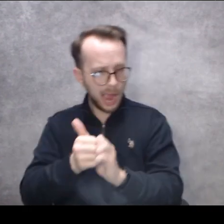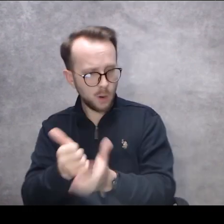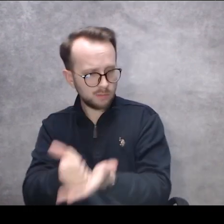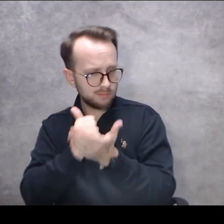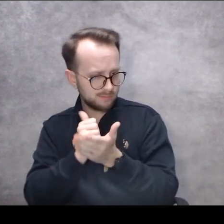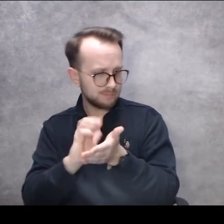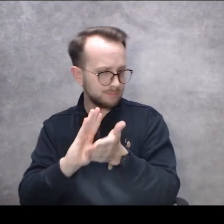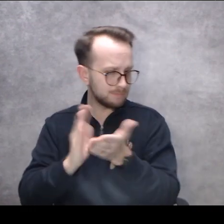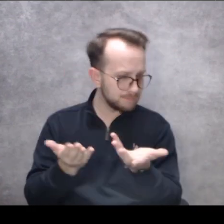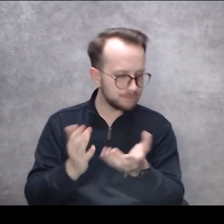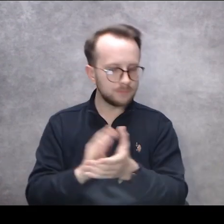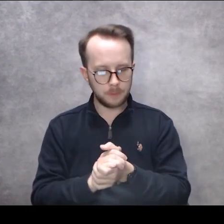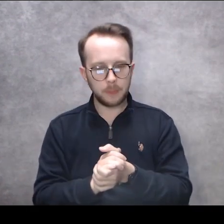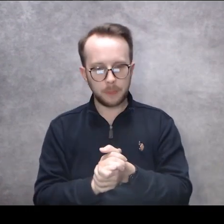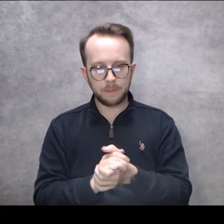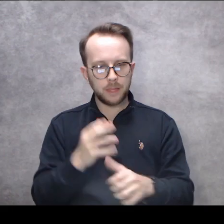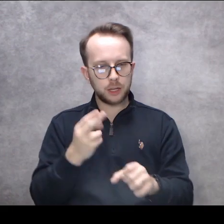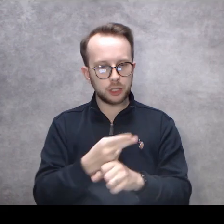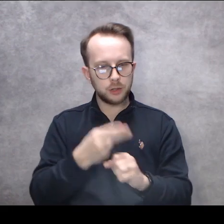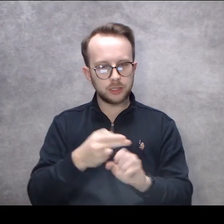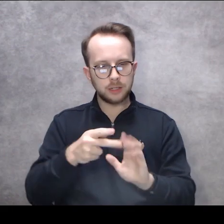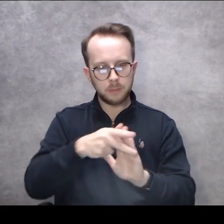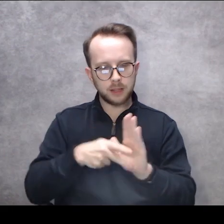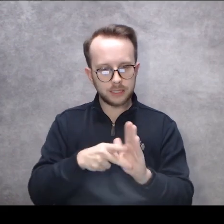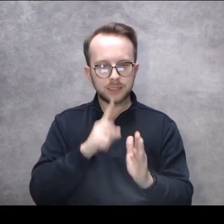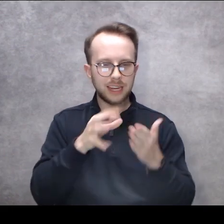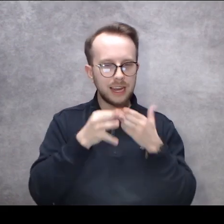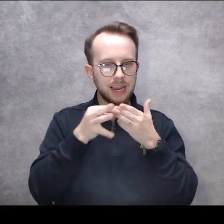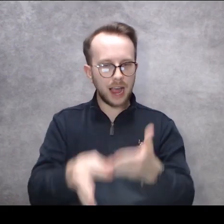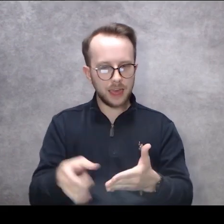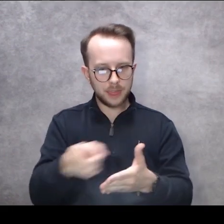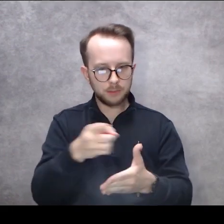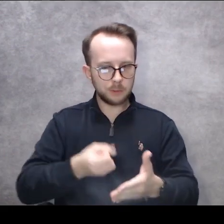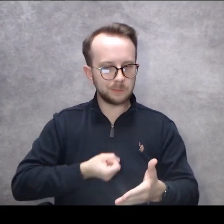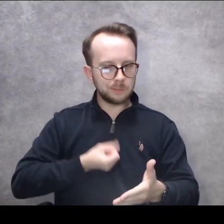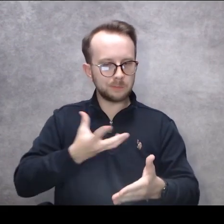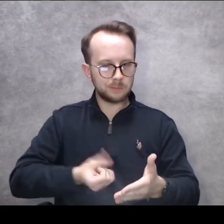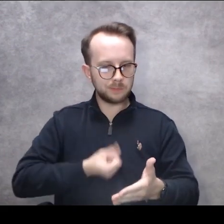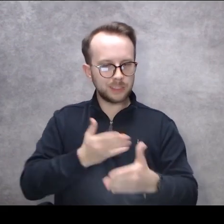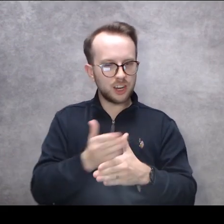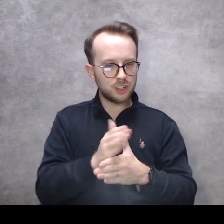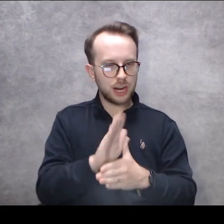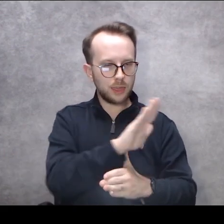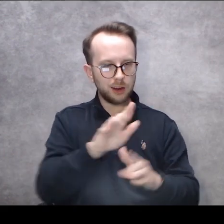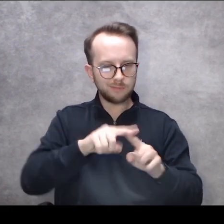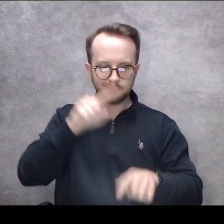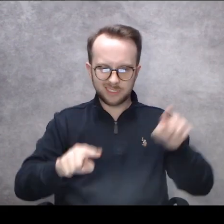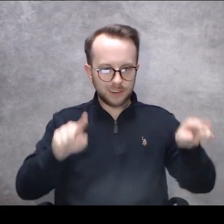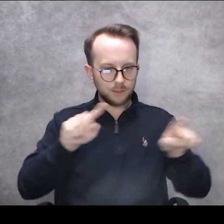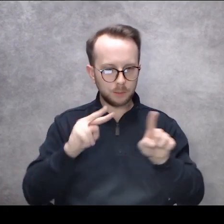Use prompts or protocols that guide learners to surface and share differing perspectives.